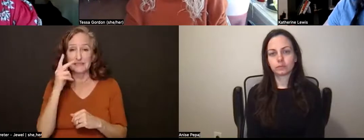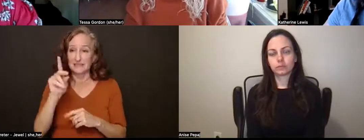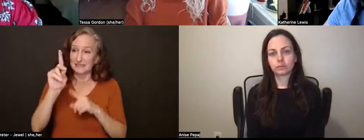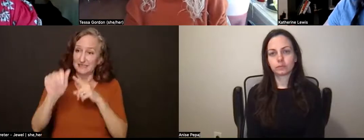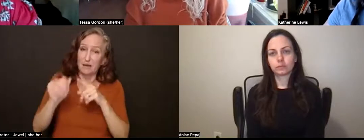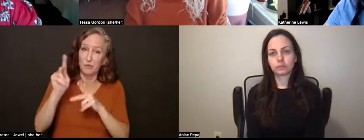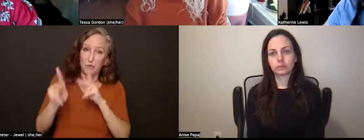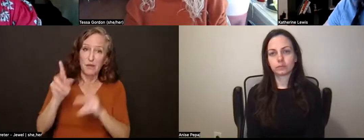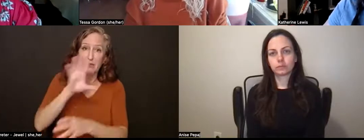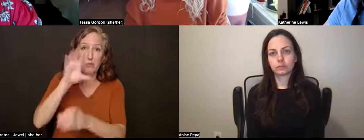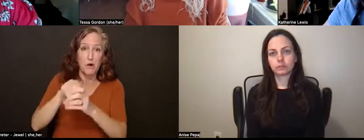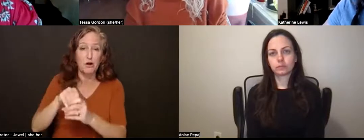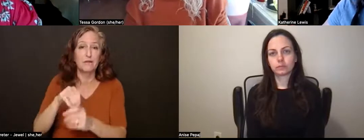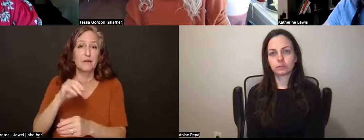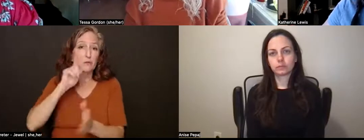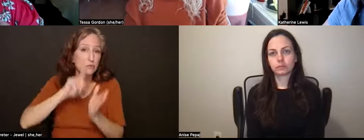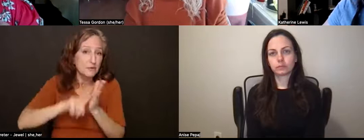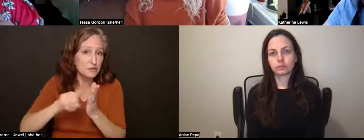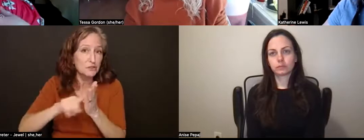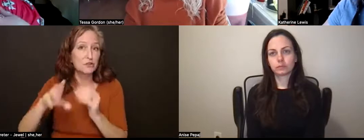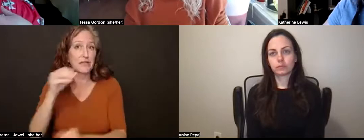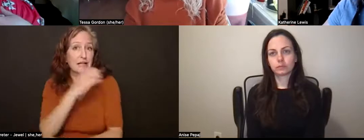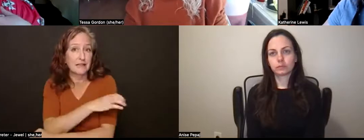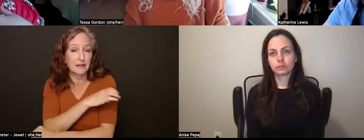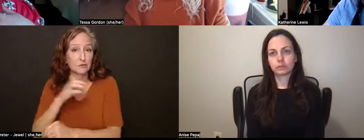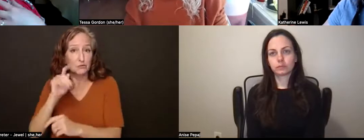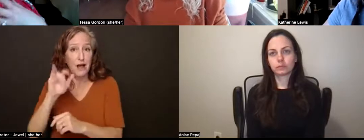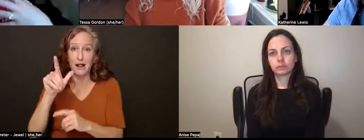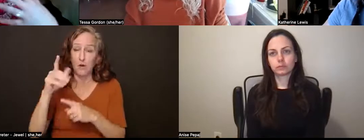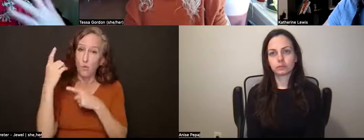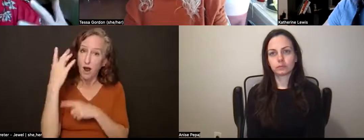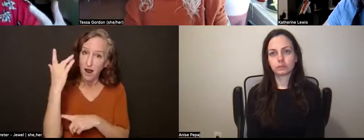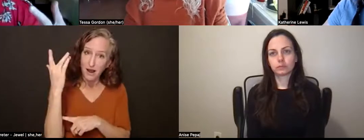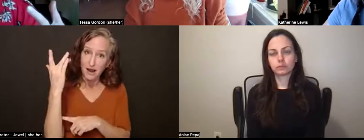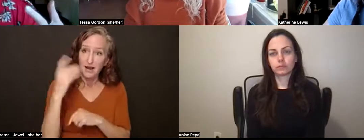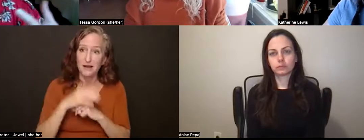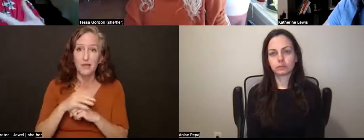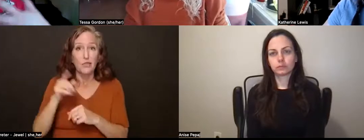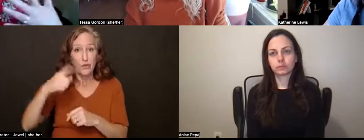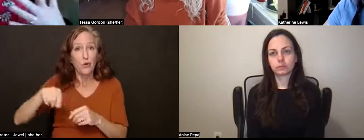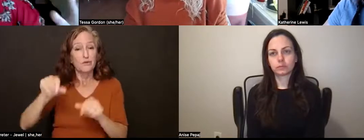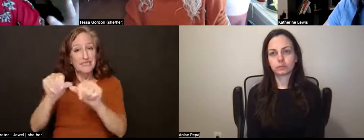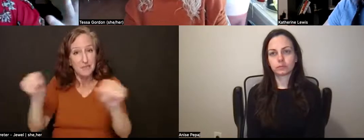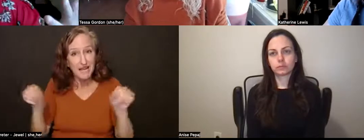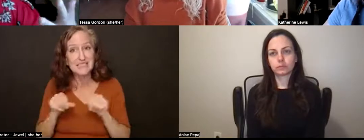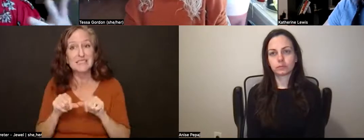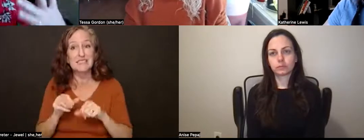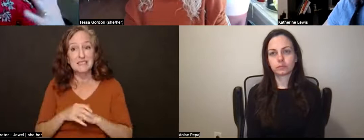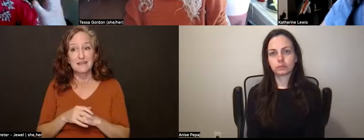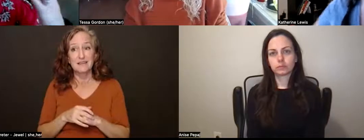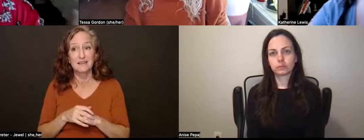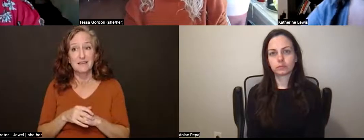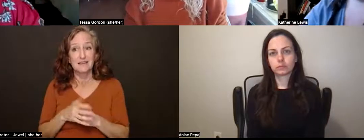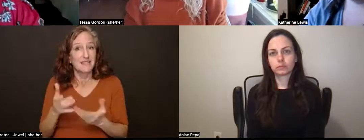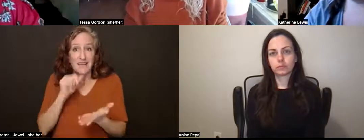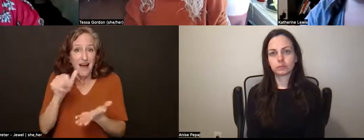research and clinical trials is because a lot of these spaces where they're taking place are